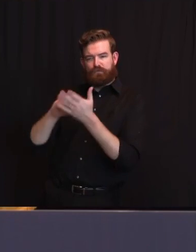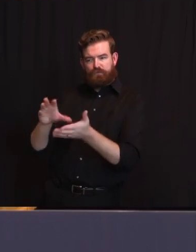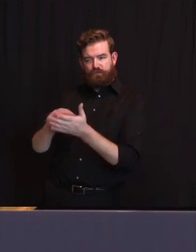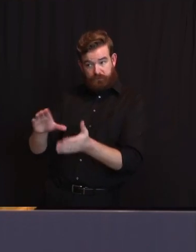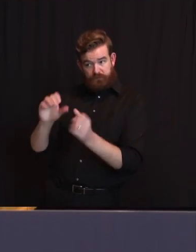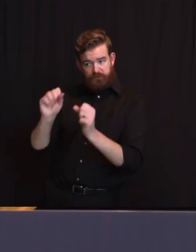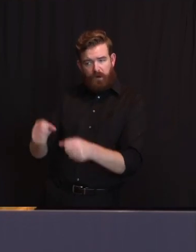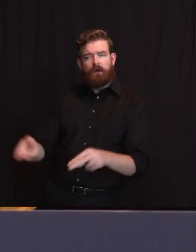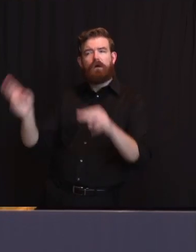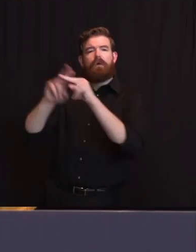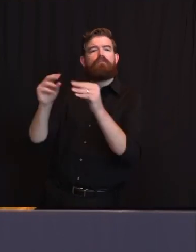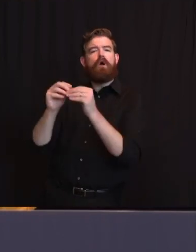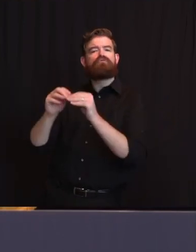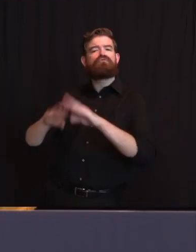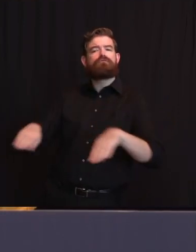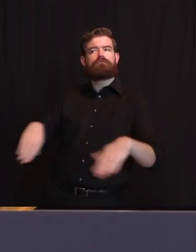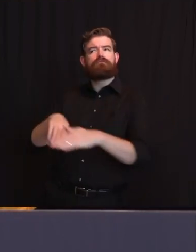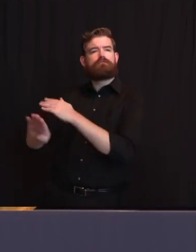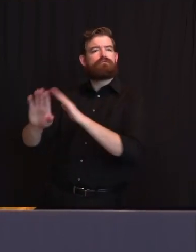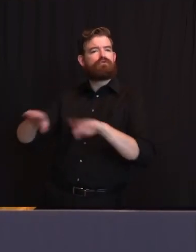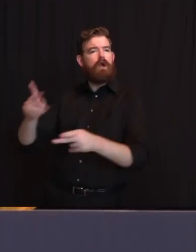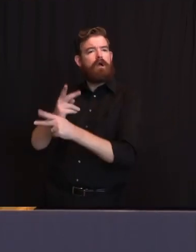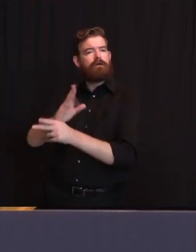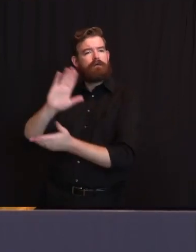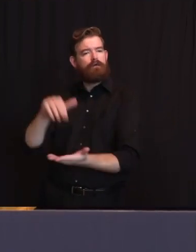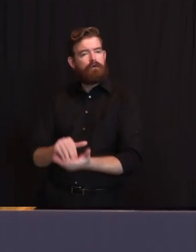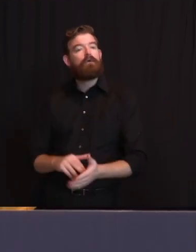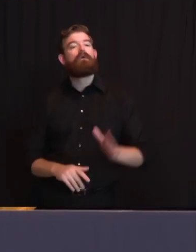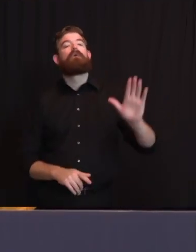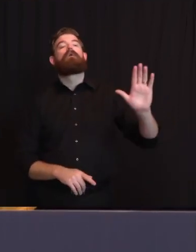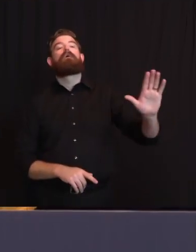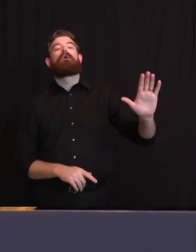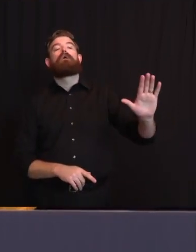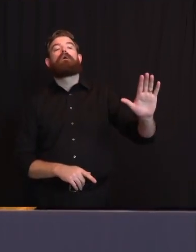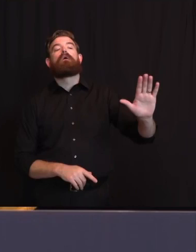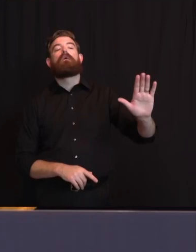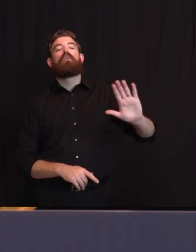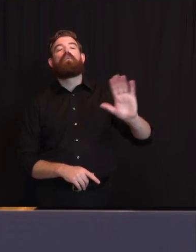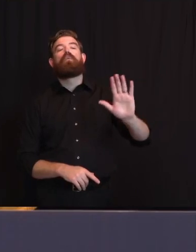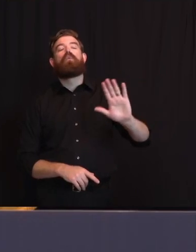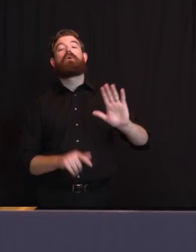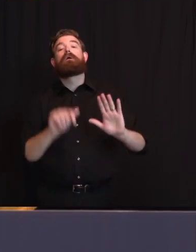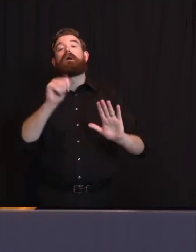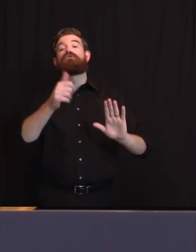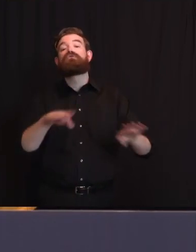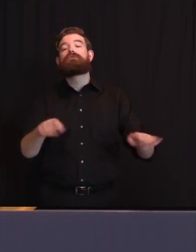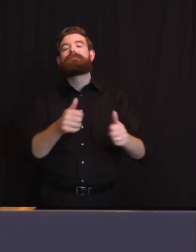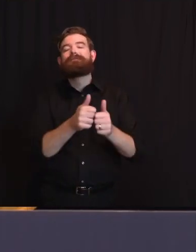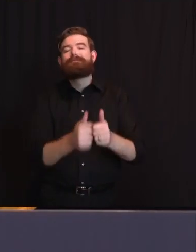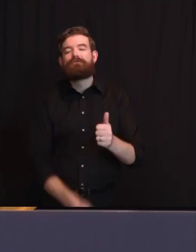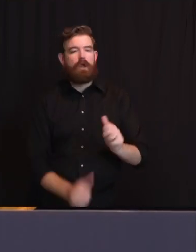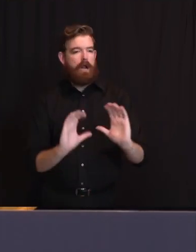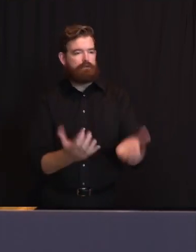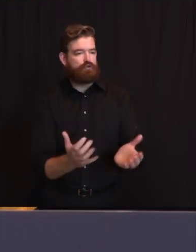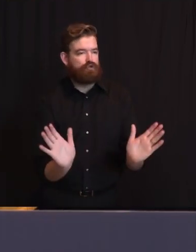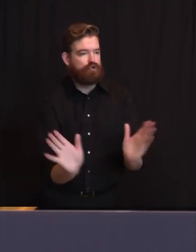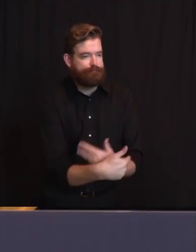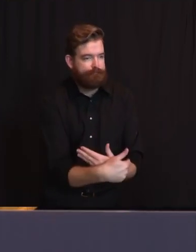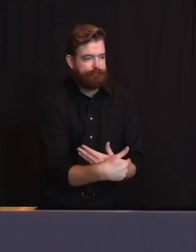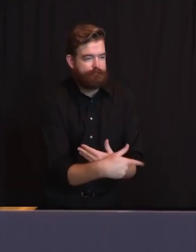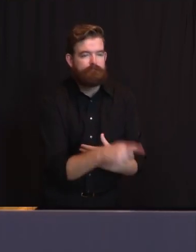It's 10 per classroom. Per class, I and believe. the guidance has been put out by the department and the Department of Children and Families, and it's based on the best public